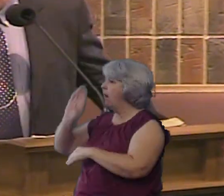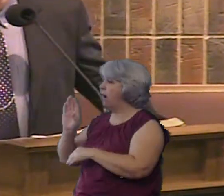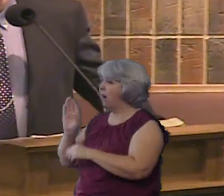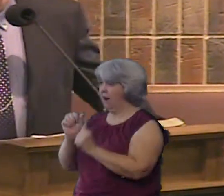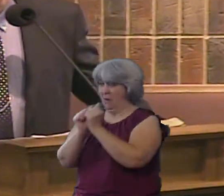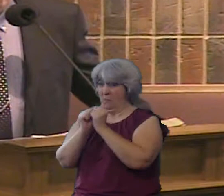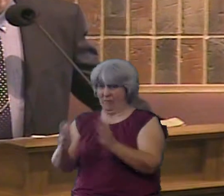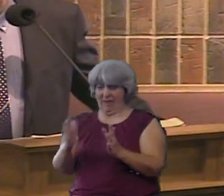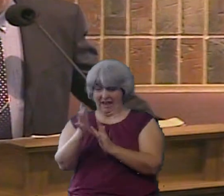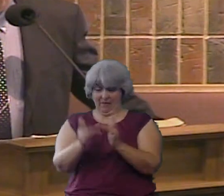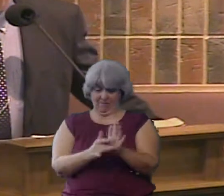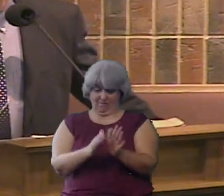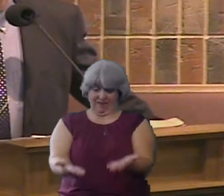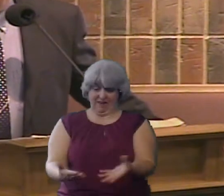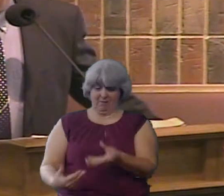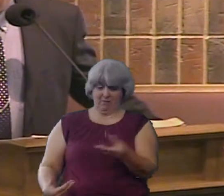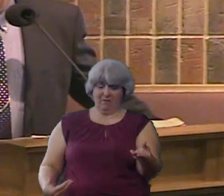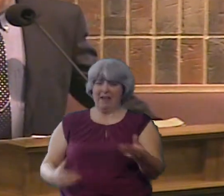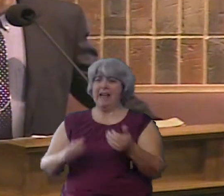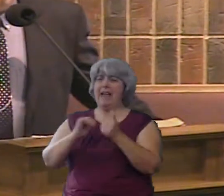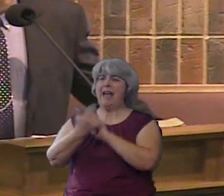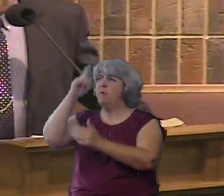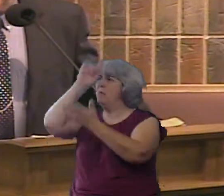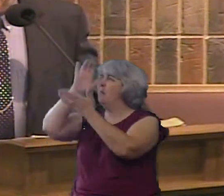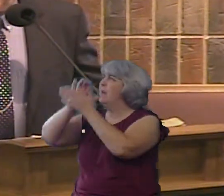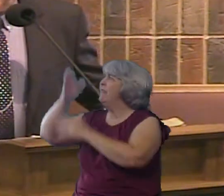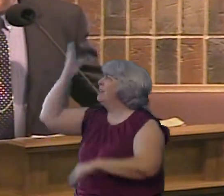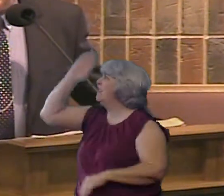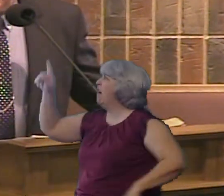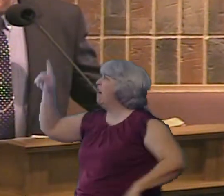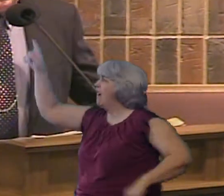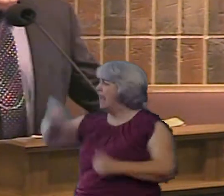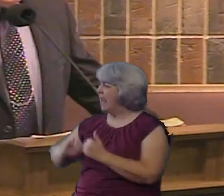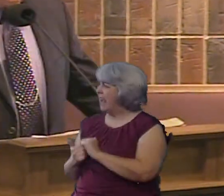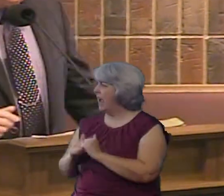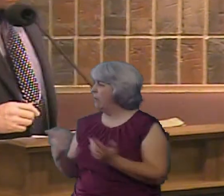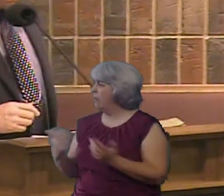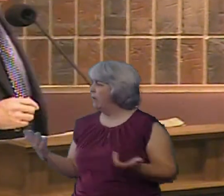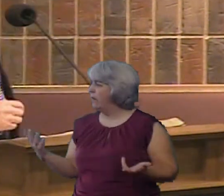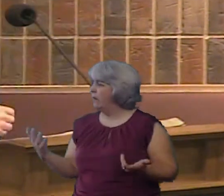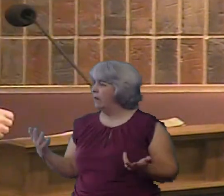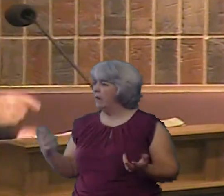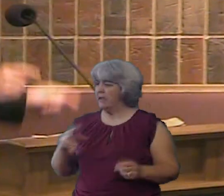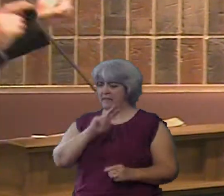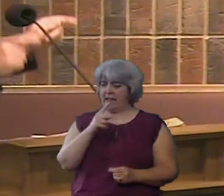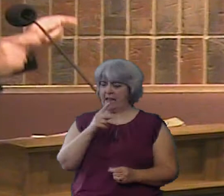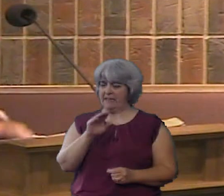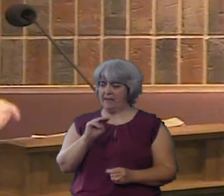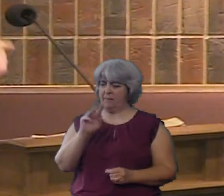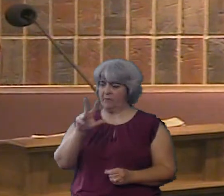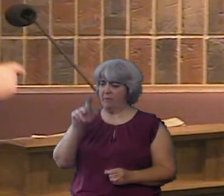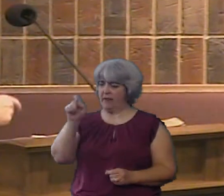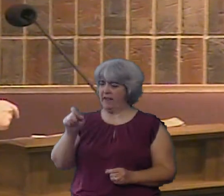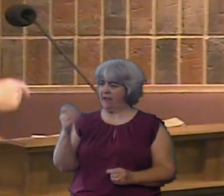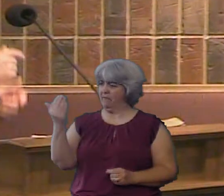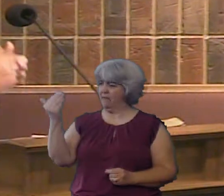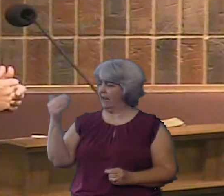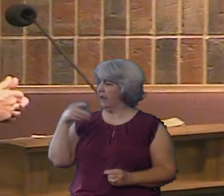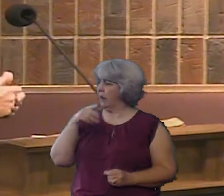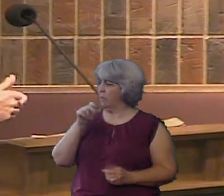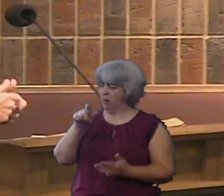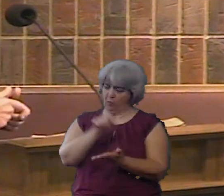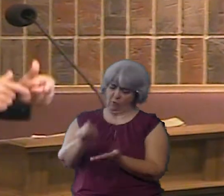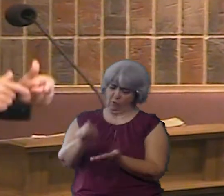to be shattered sooner or later. Paul would tell Timothy in 2 Timothy chapter 3:15, "From a child you have known the